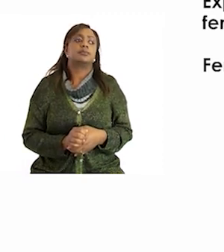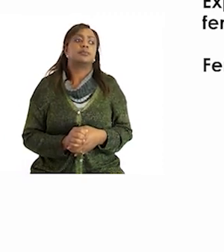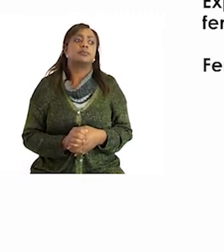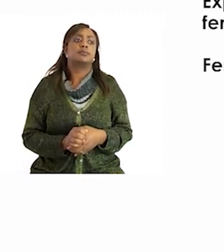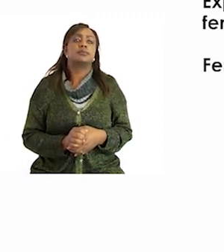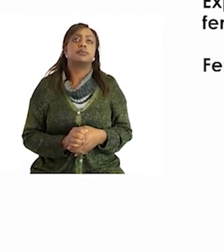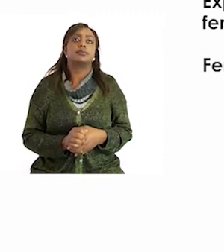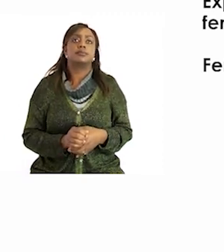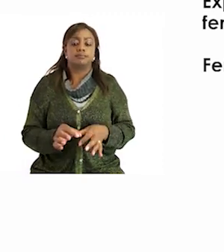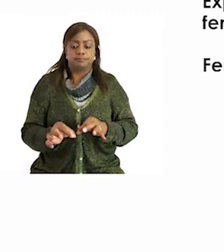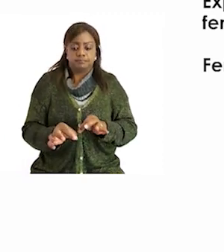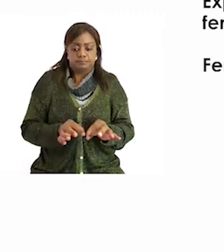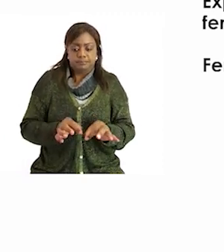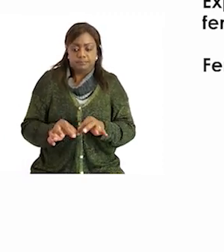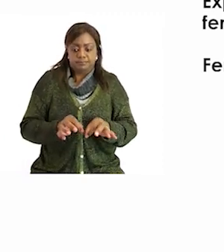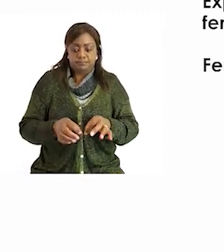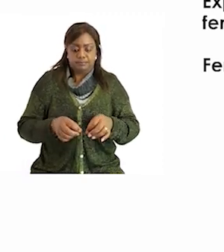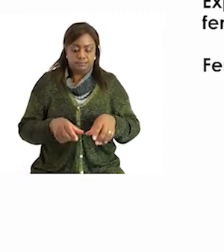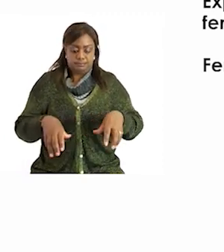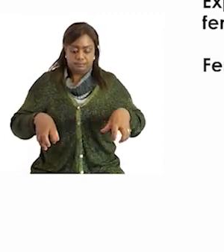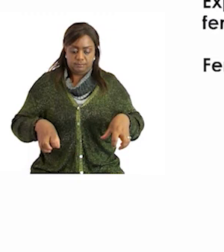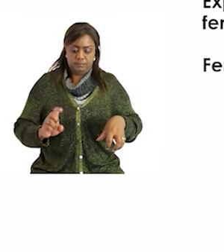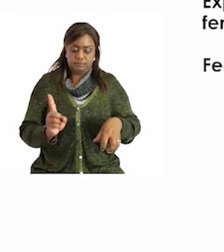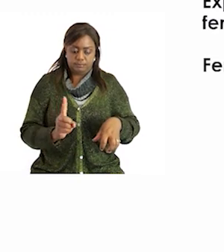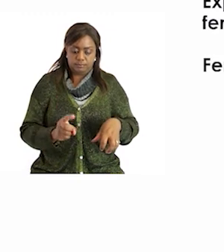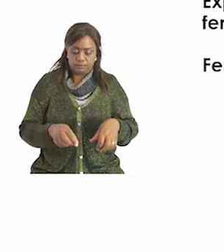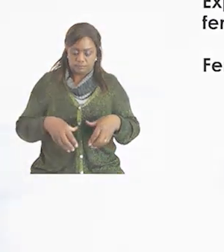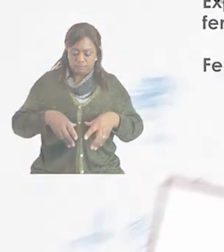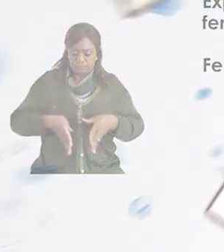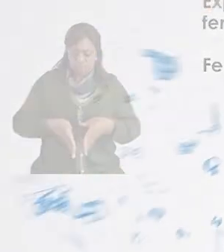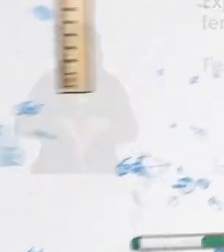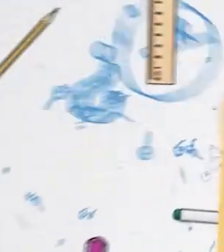discuss what is it that they do.